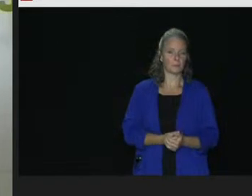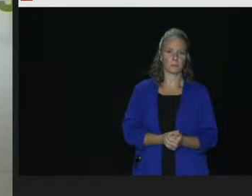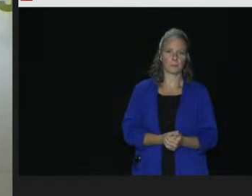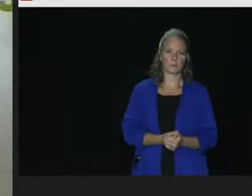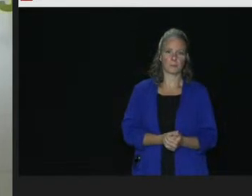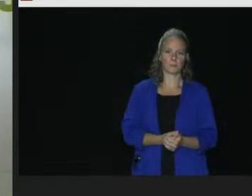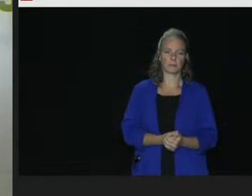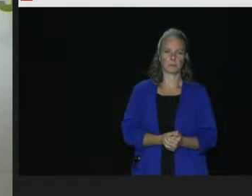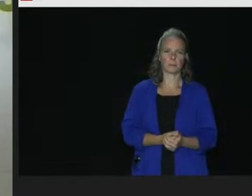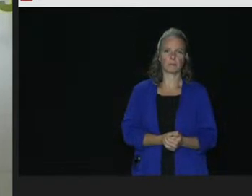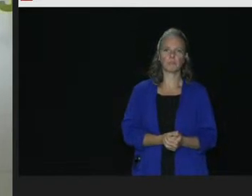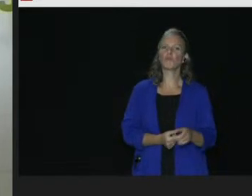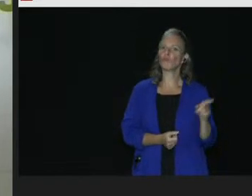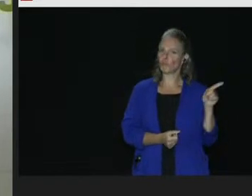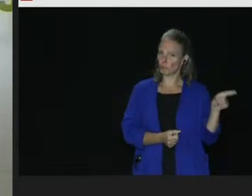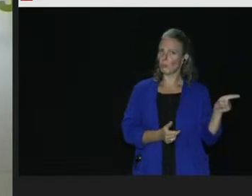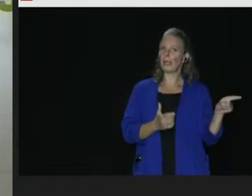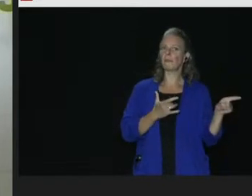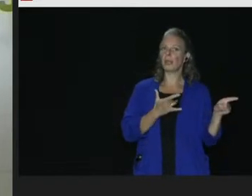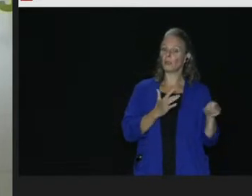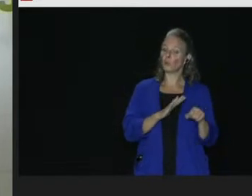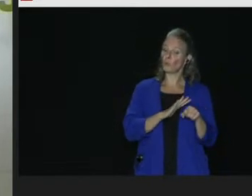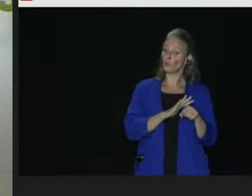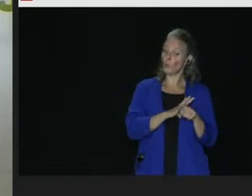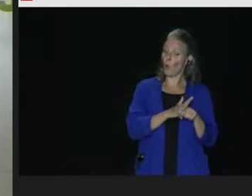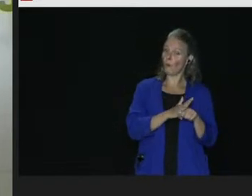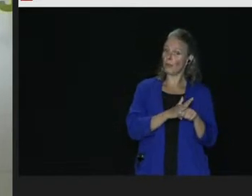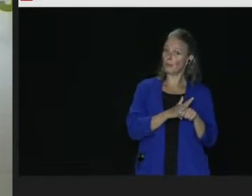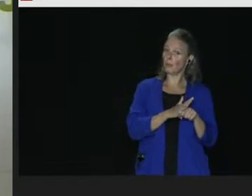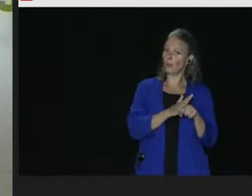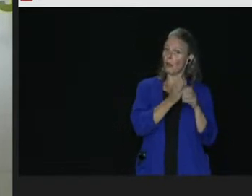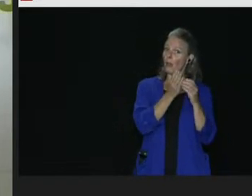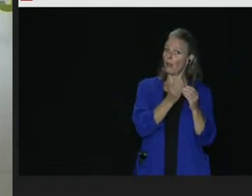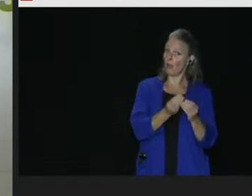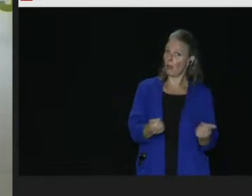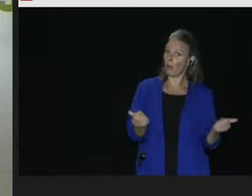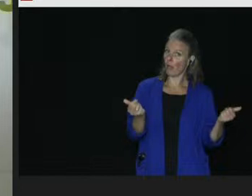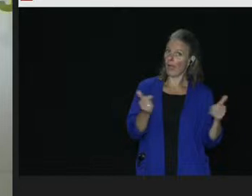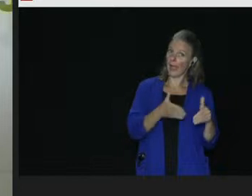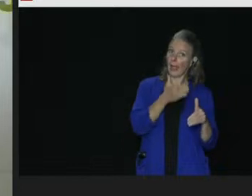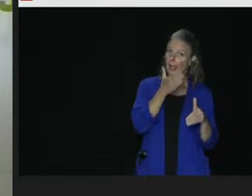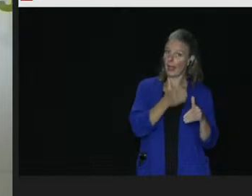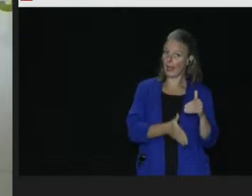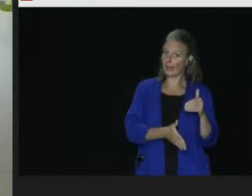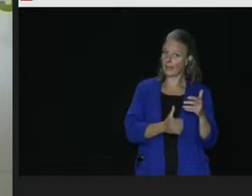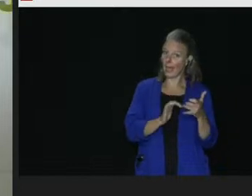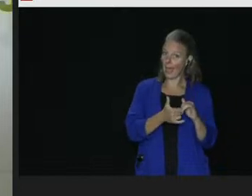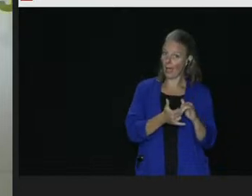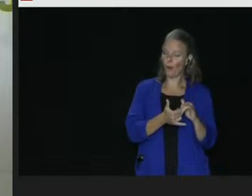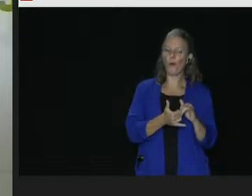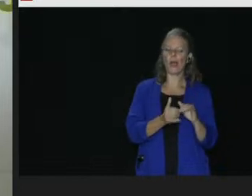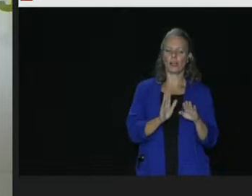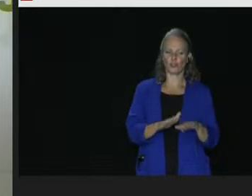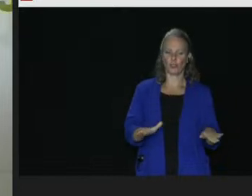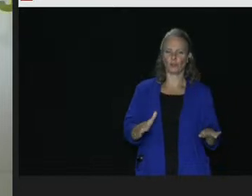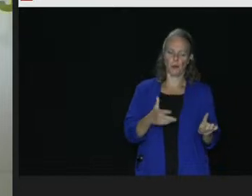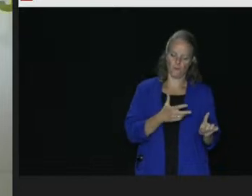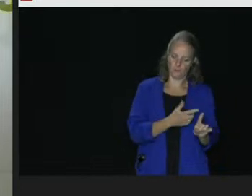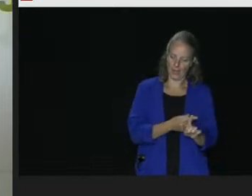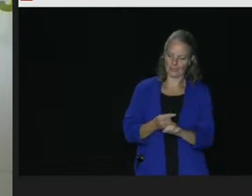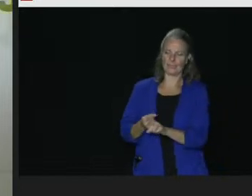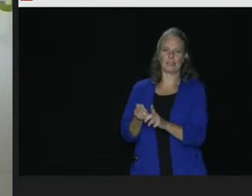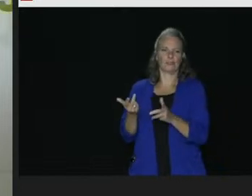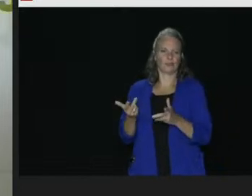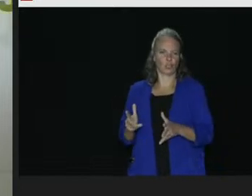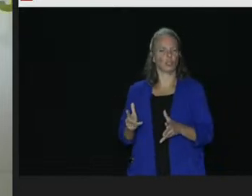the pandemic could end once vaccines are available for children. We also